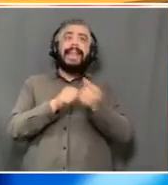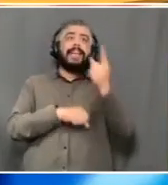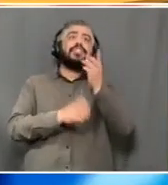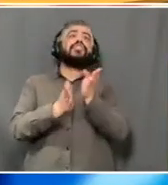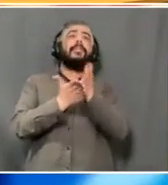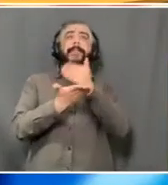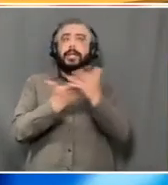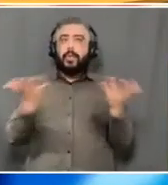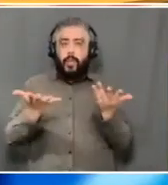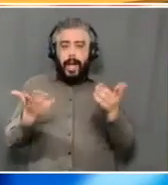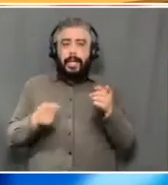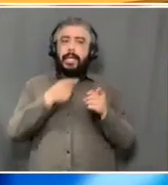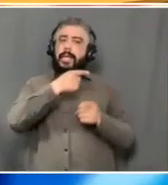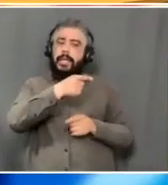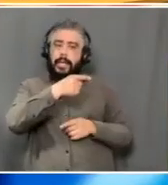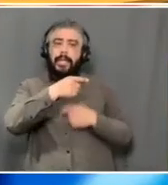is